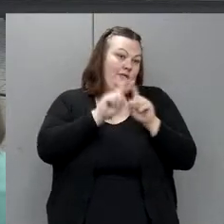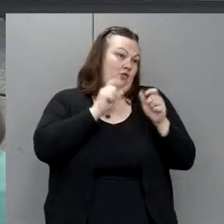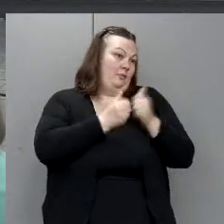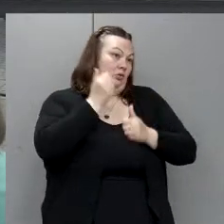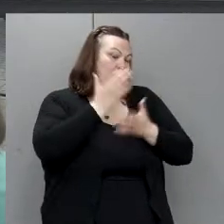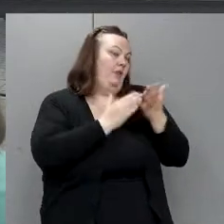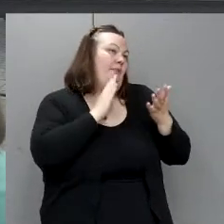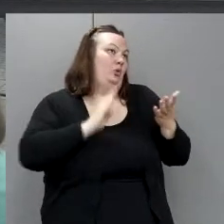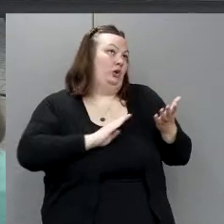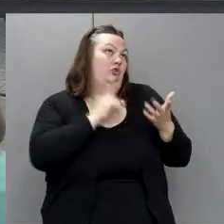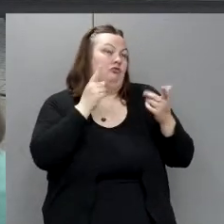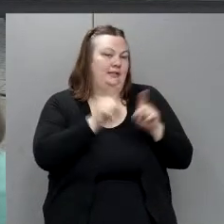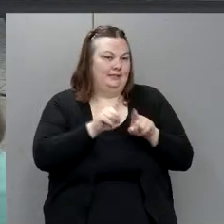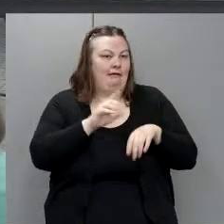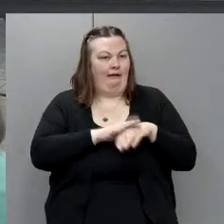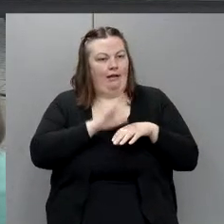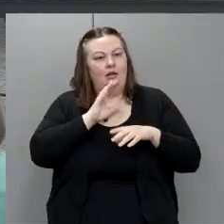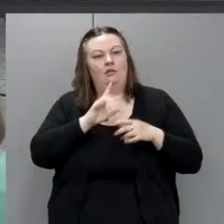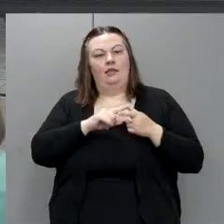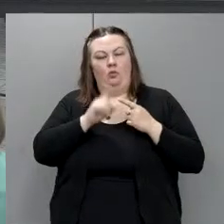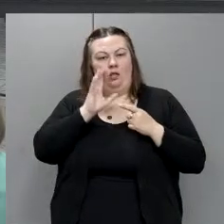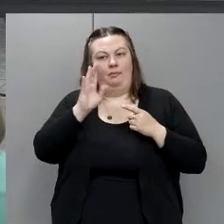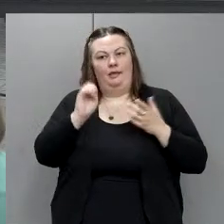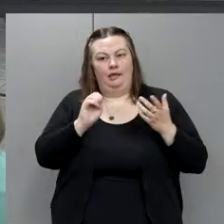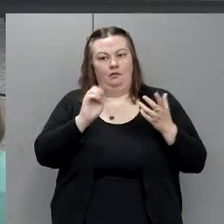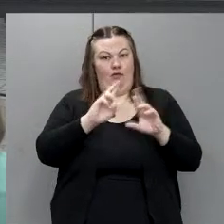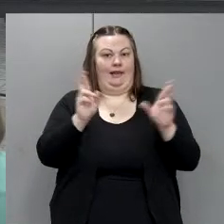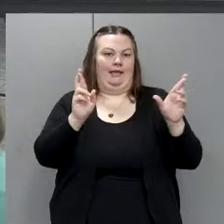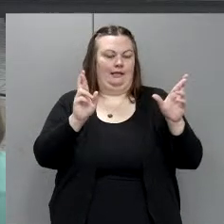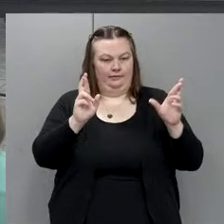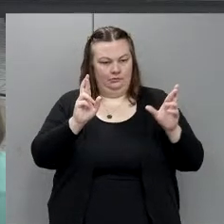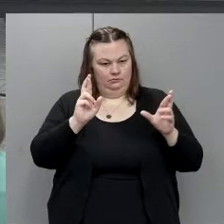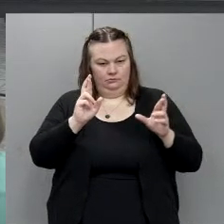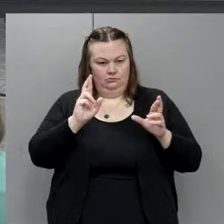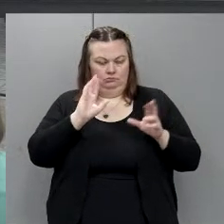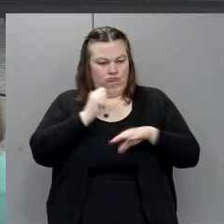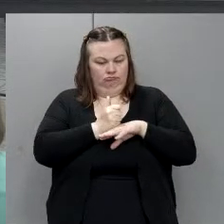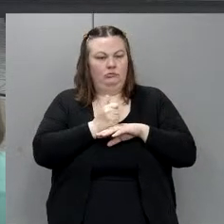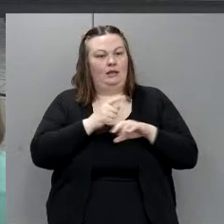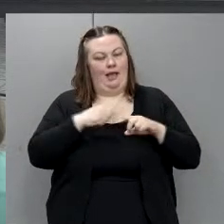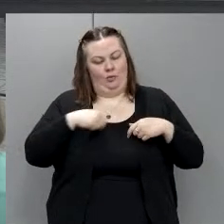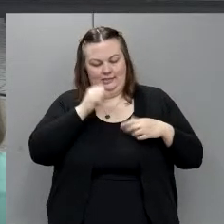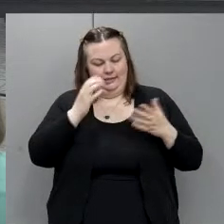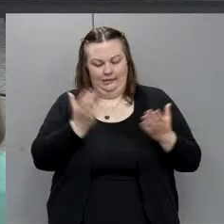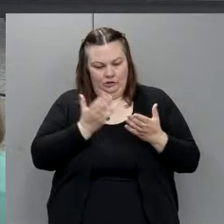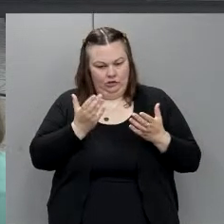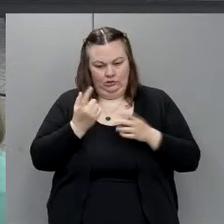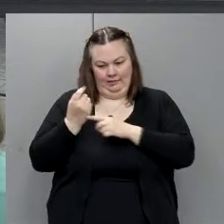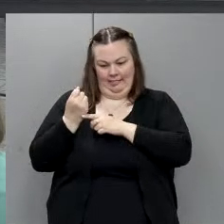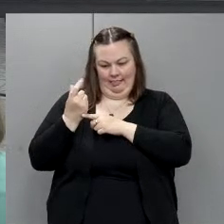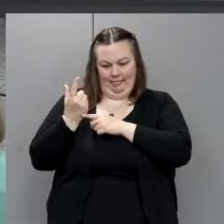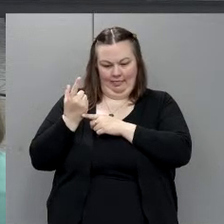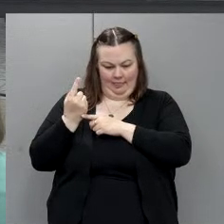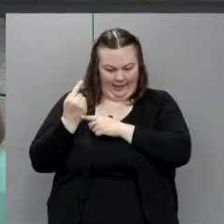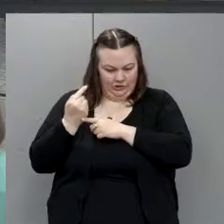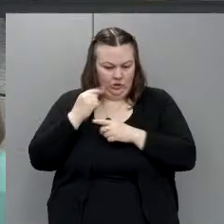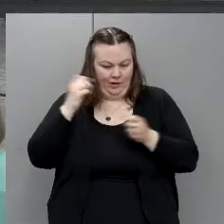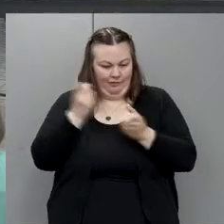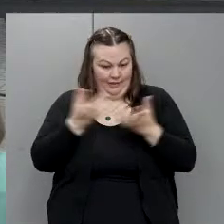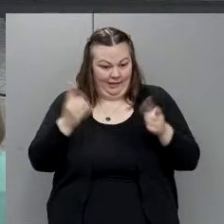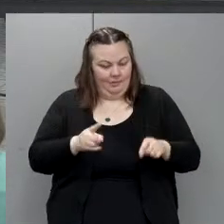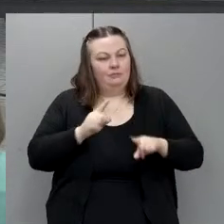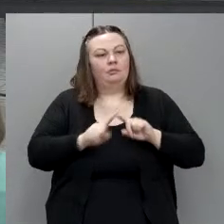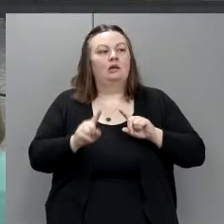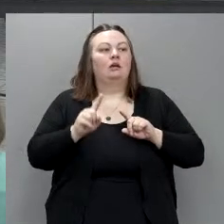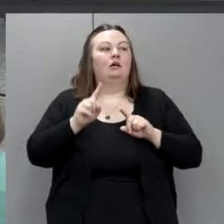the board agrees upon, then that will be ready and intact. I wasn't here last year when all of this took place, but